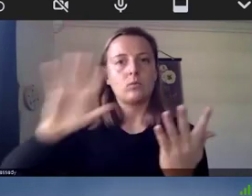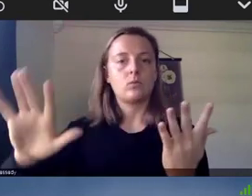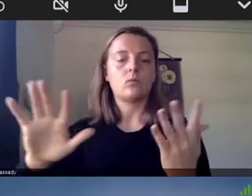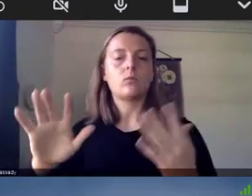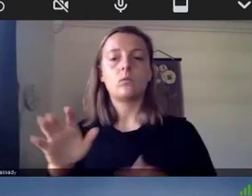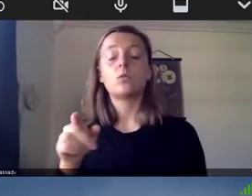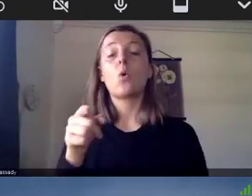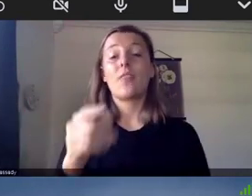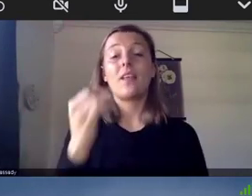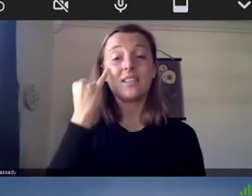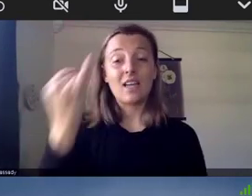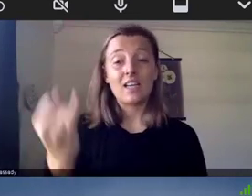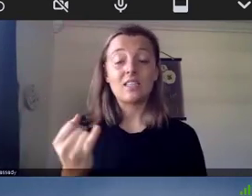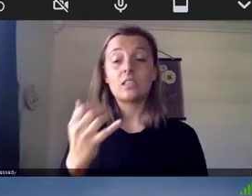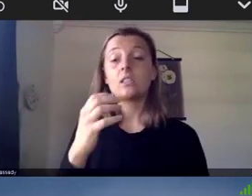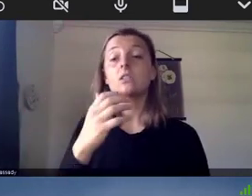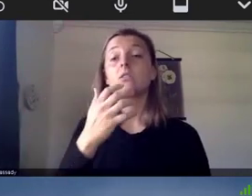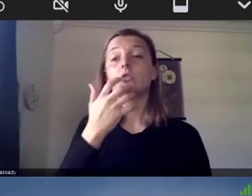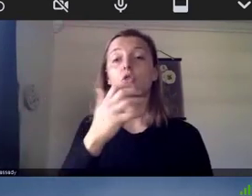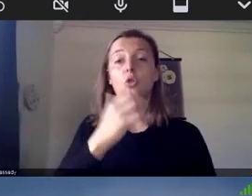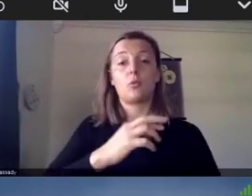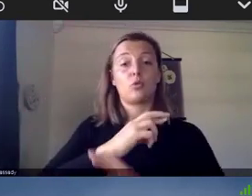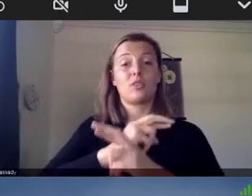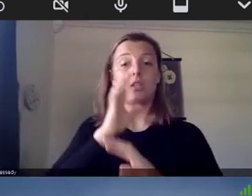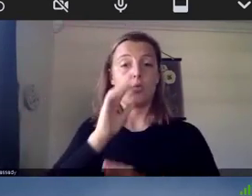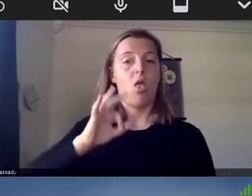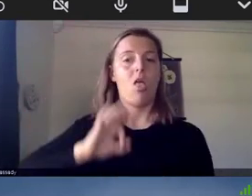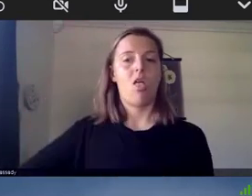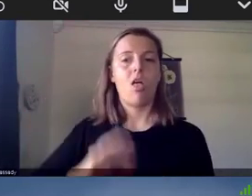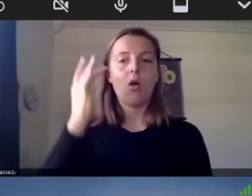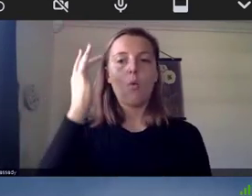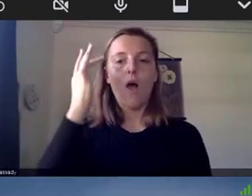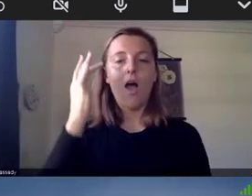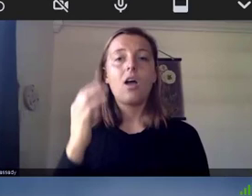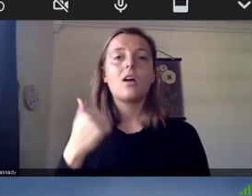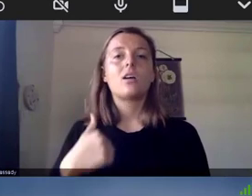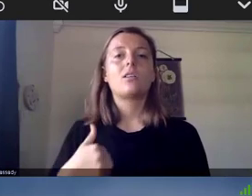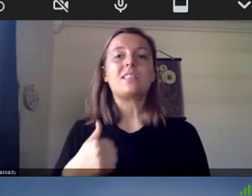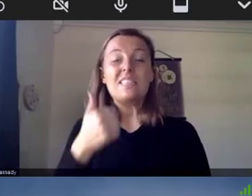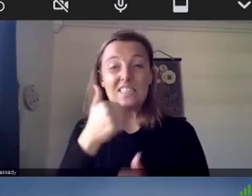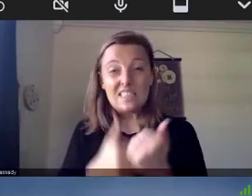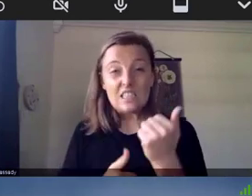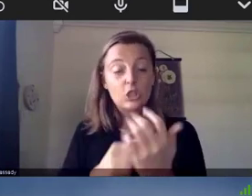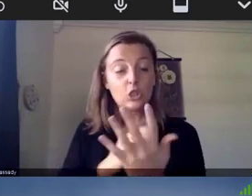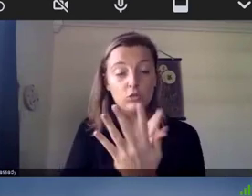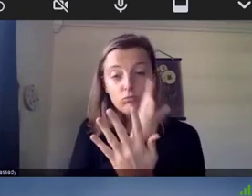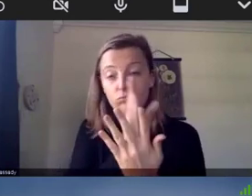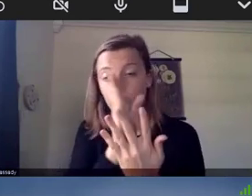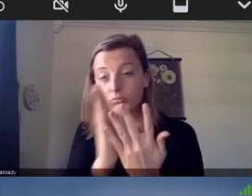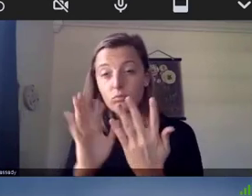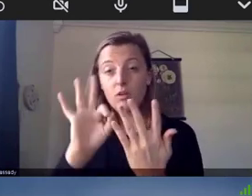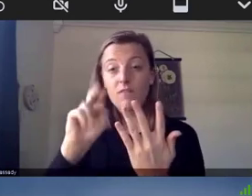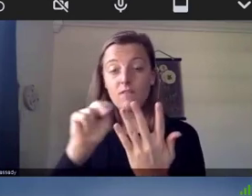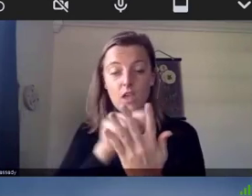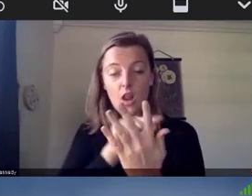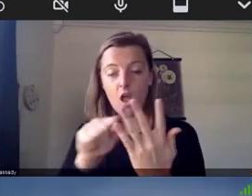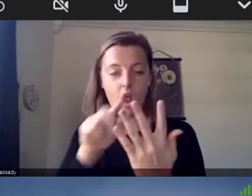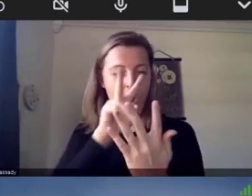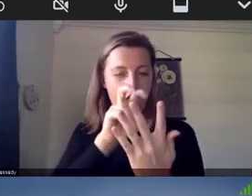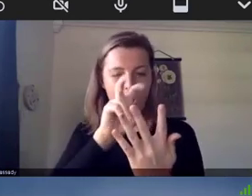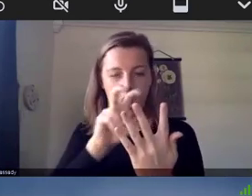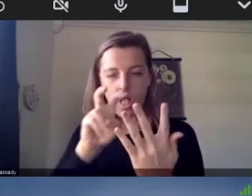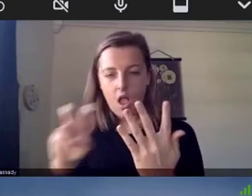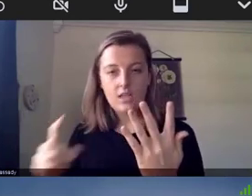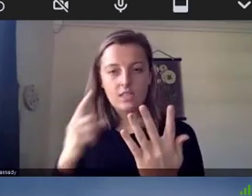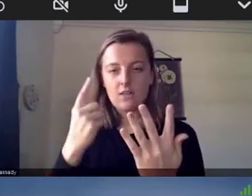sort of analyze each individual fin, find the resistance, and then put it together as a whole network. Right, so we can